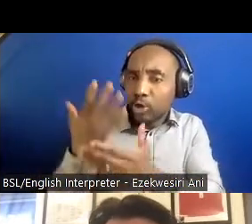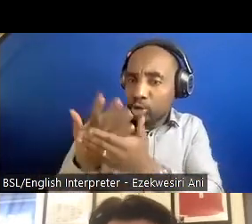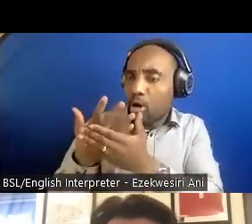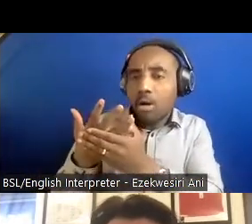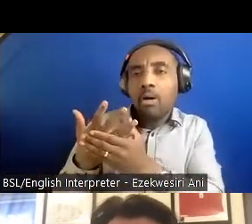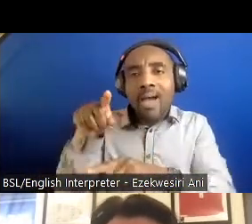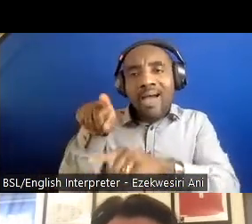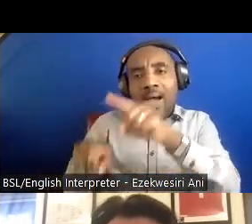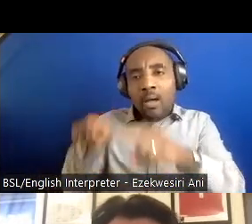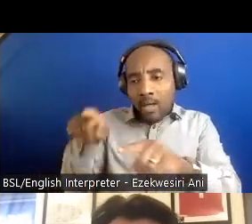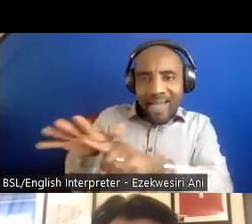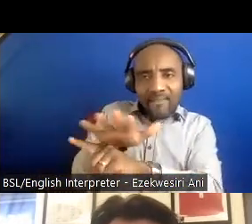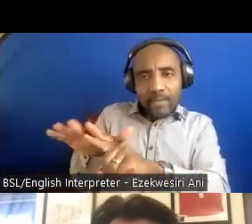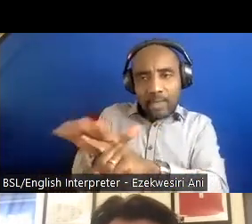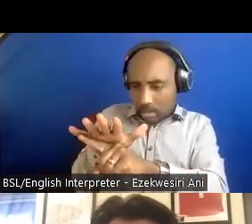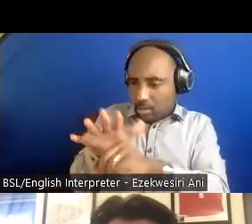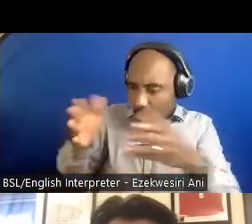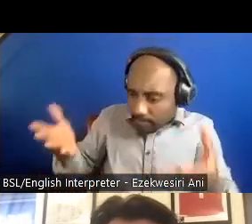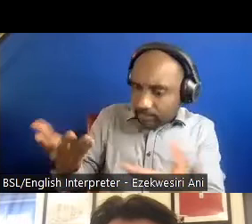backgrounds to get involved in sport at all levels.